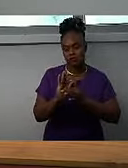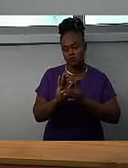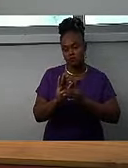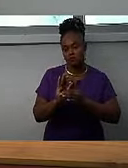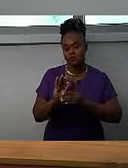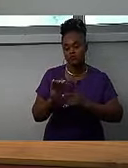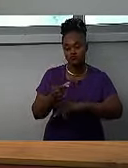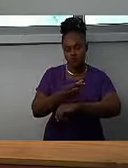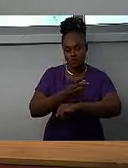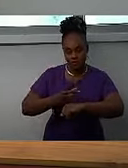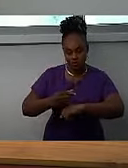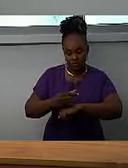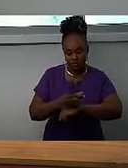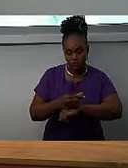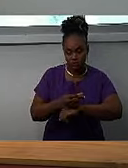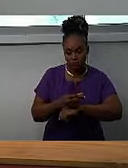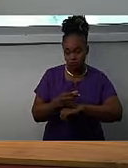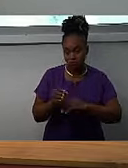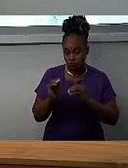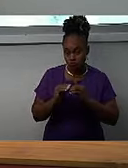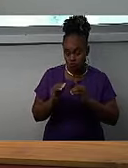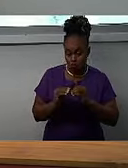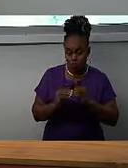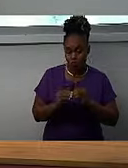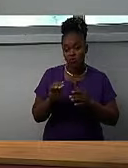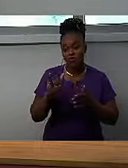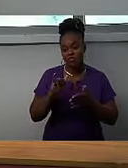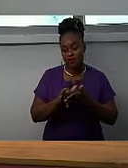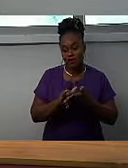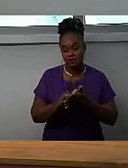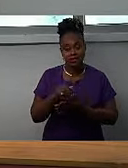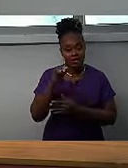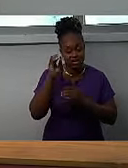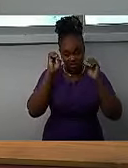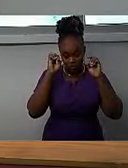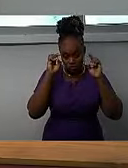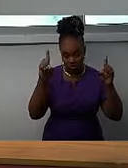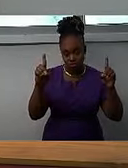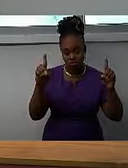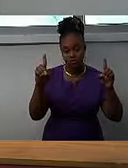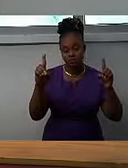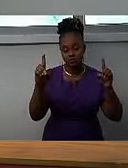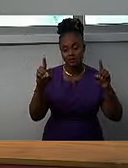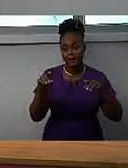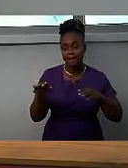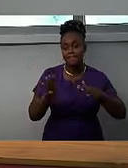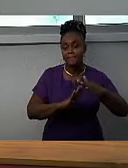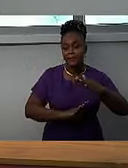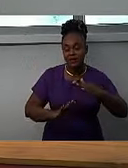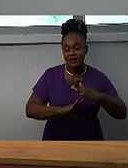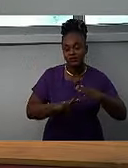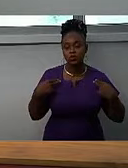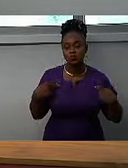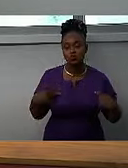that education is a basic human right. My government will therefore continue to